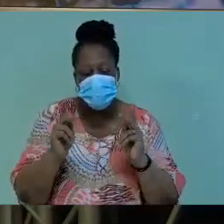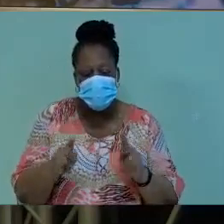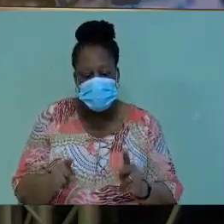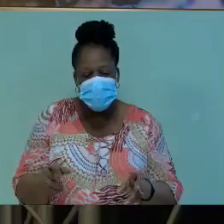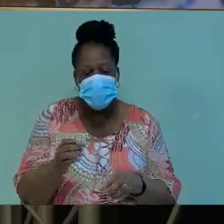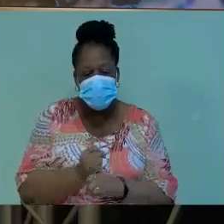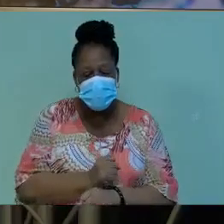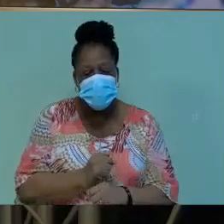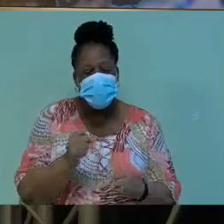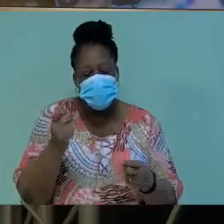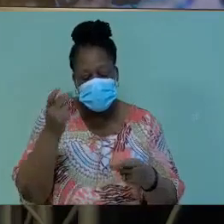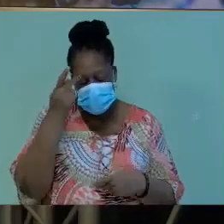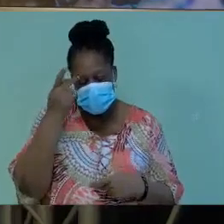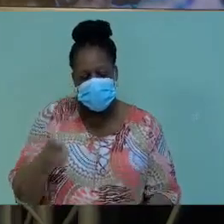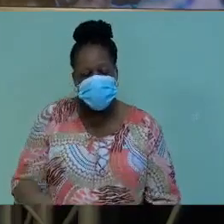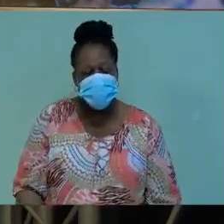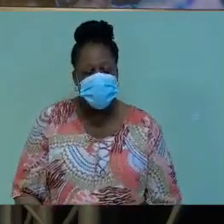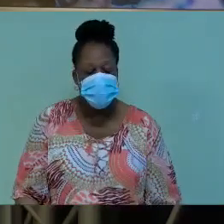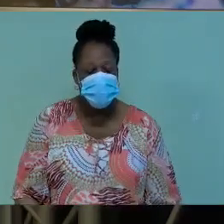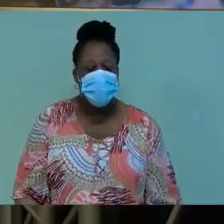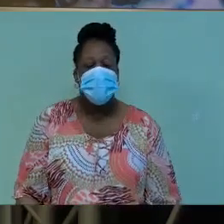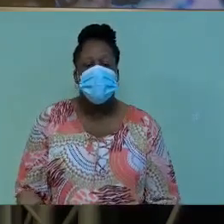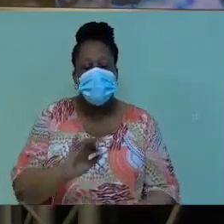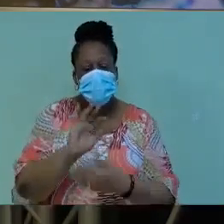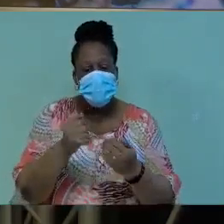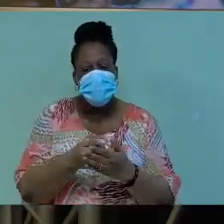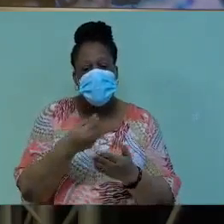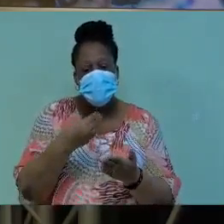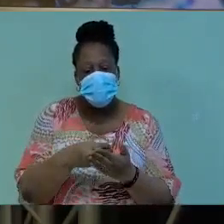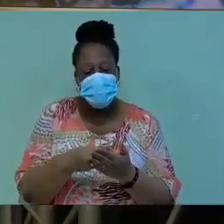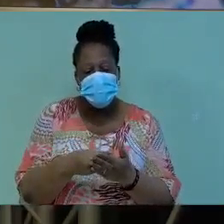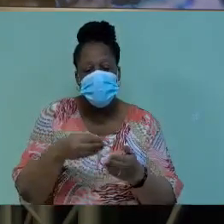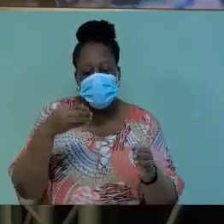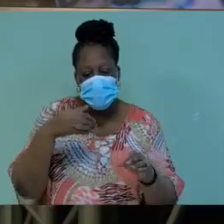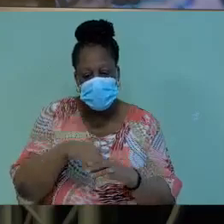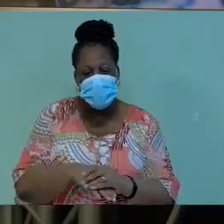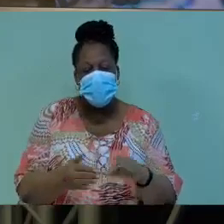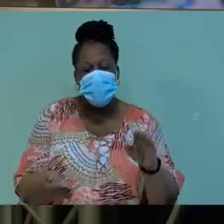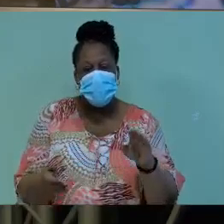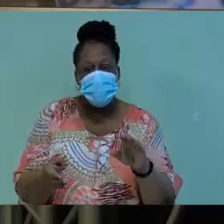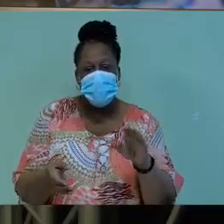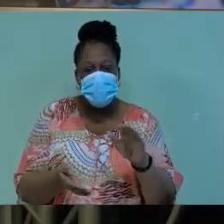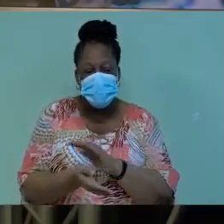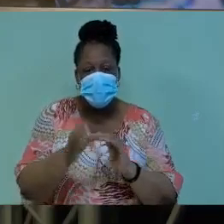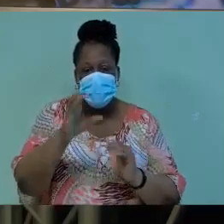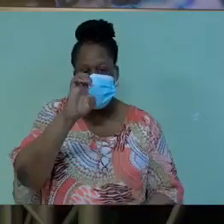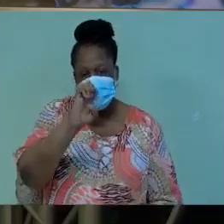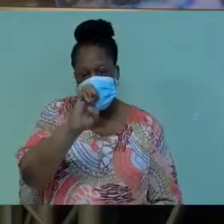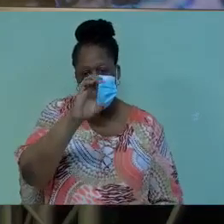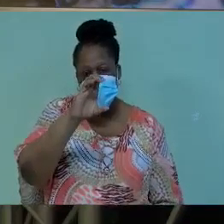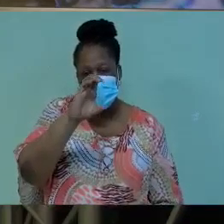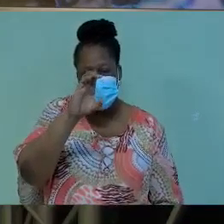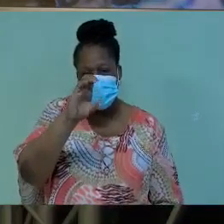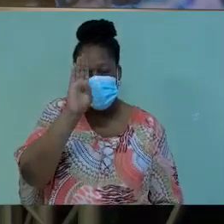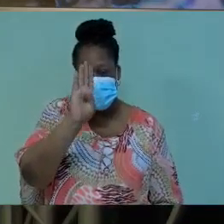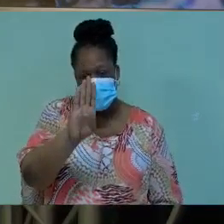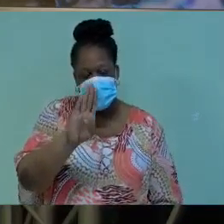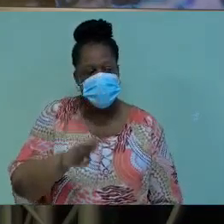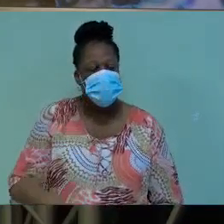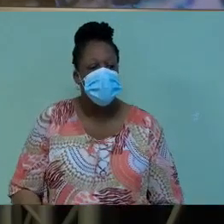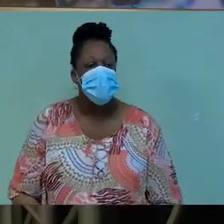Those funds were lodged to an account at the Central Bank, which is used primarily for paying monies